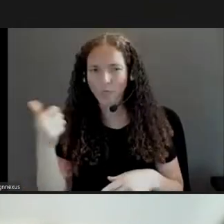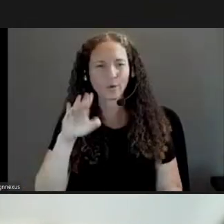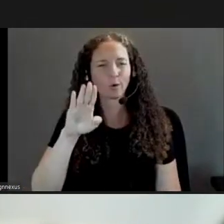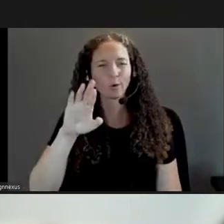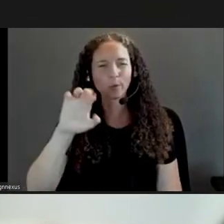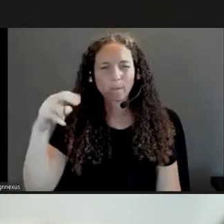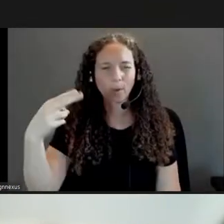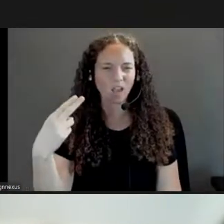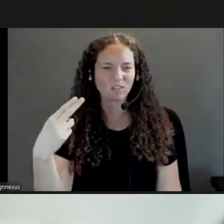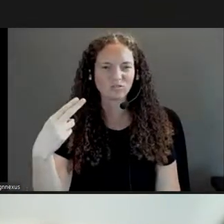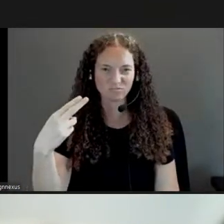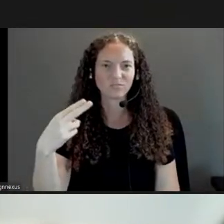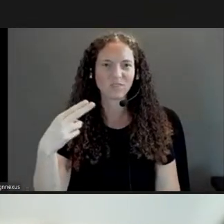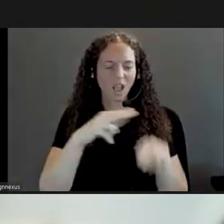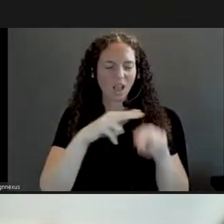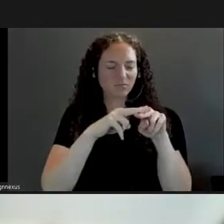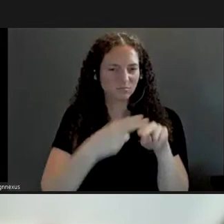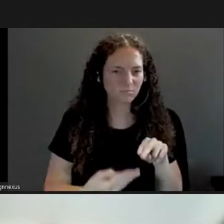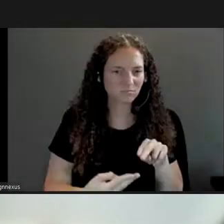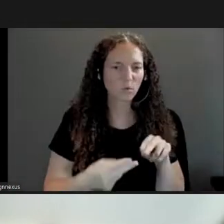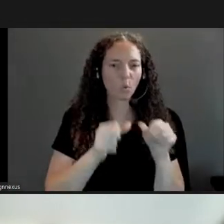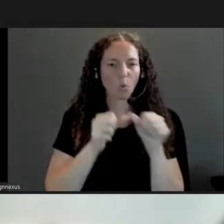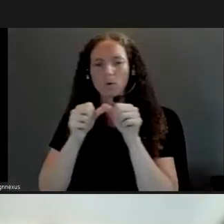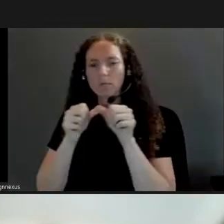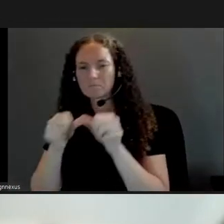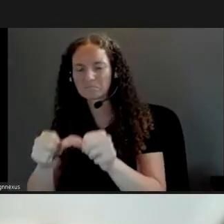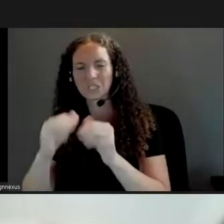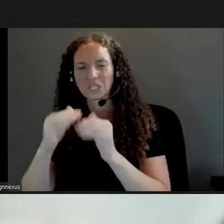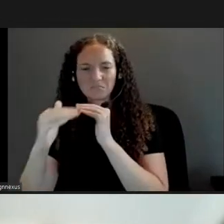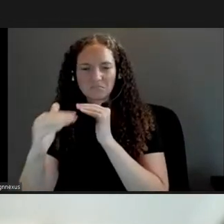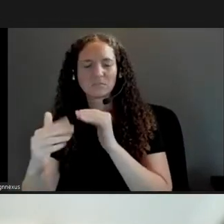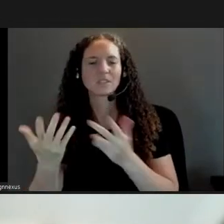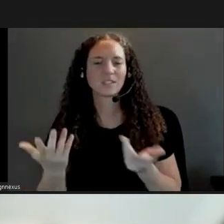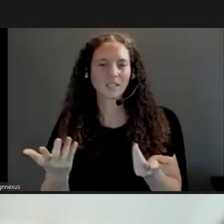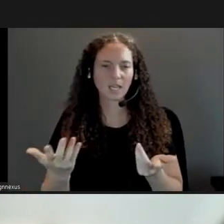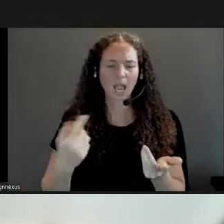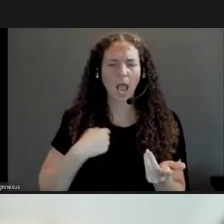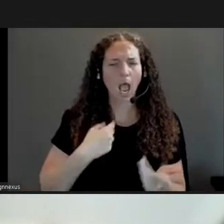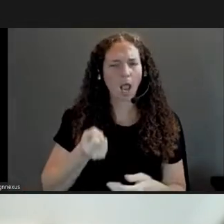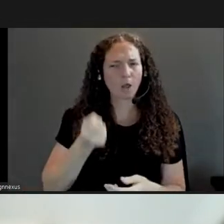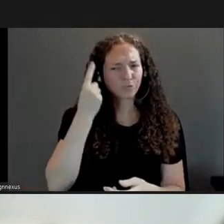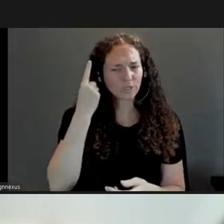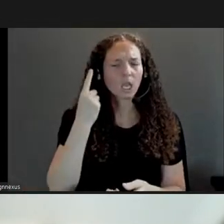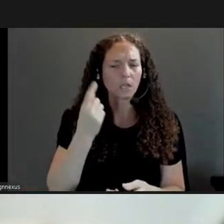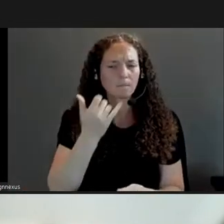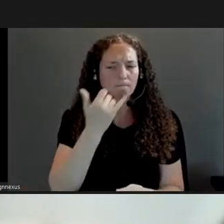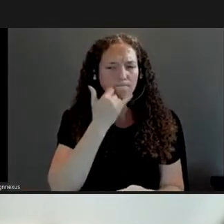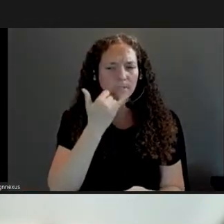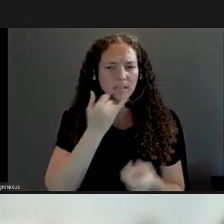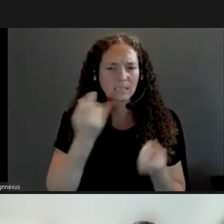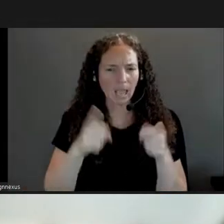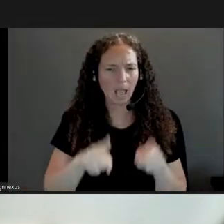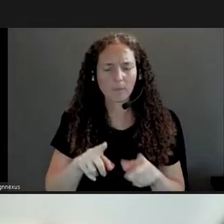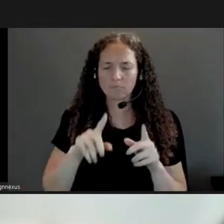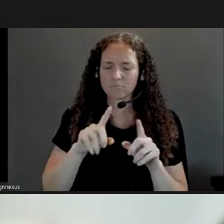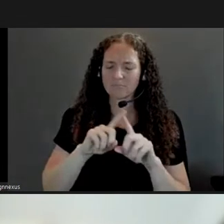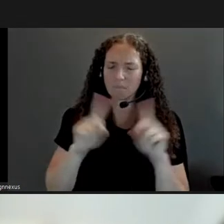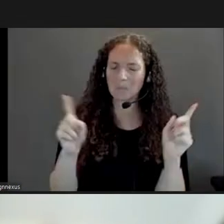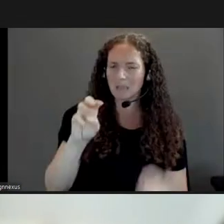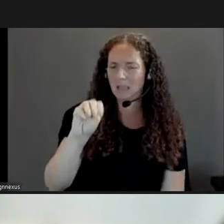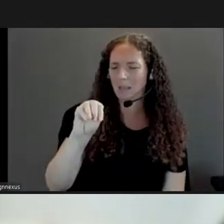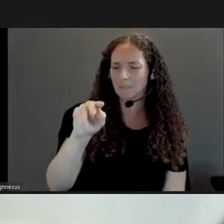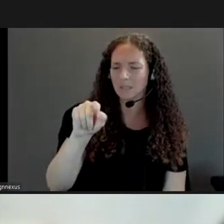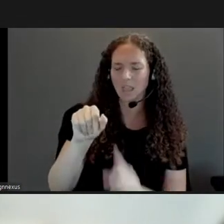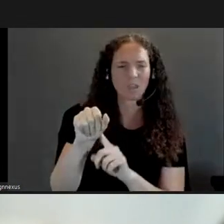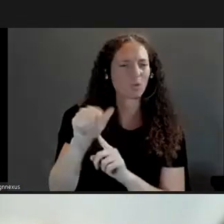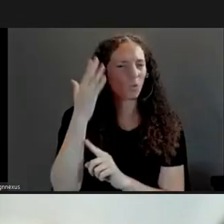or even gone down in commute time? Everyone makes mistakes, right? I don't understand why the MTA at this point just can't